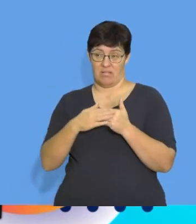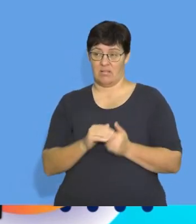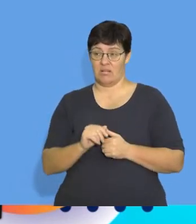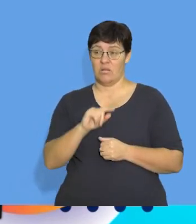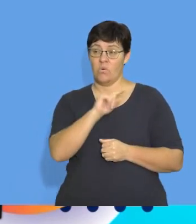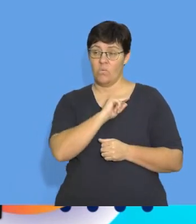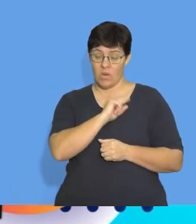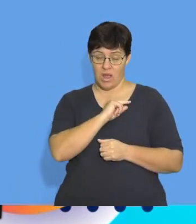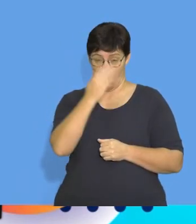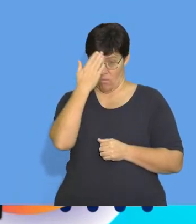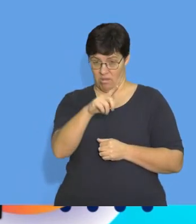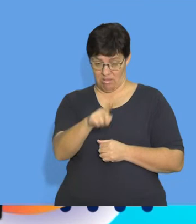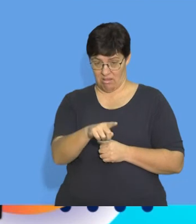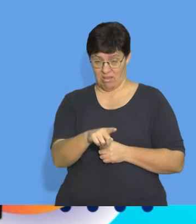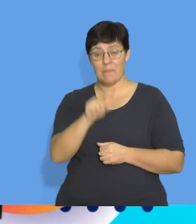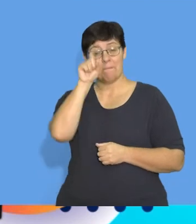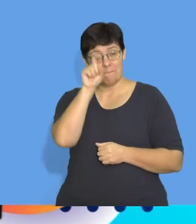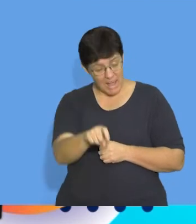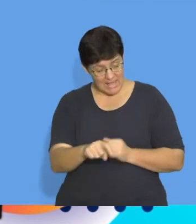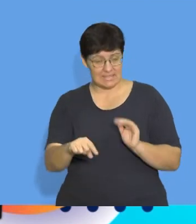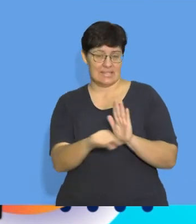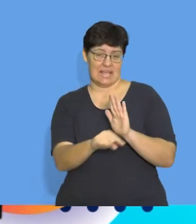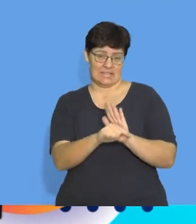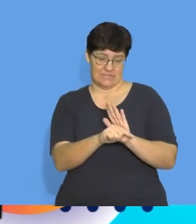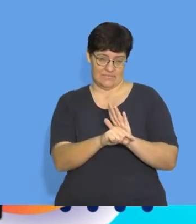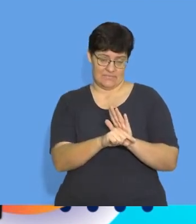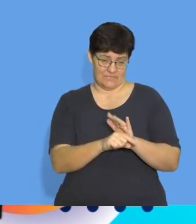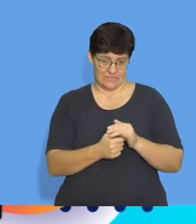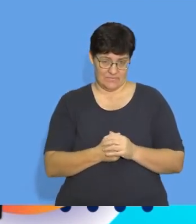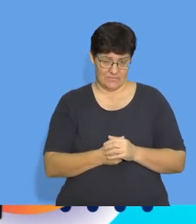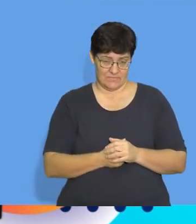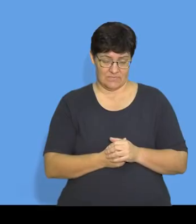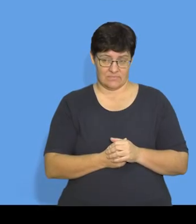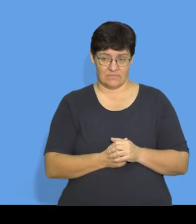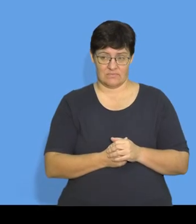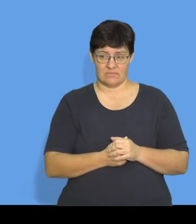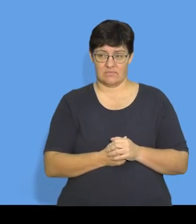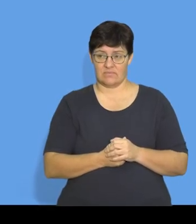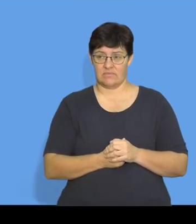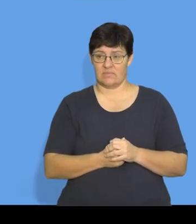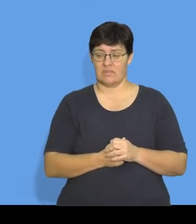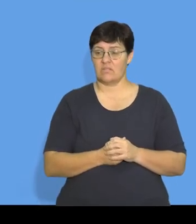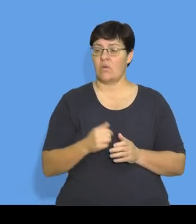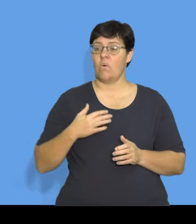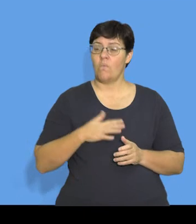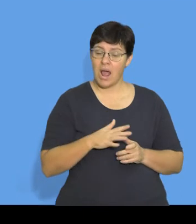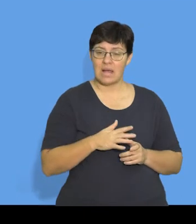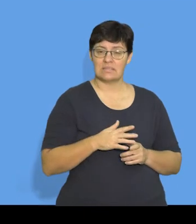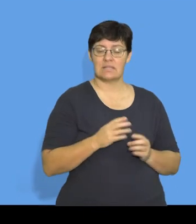we know it is got to be a negative value. And they actually just wanted the